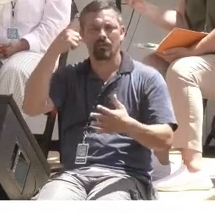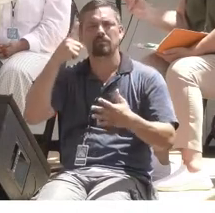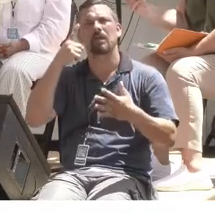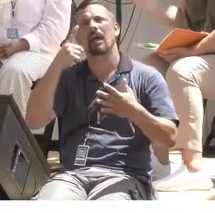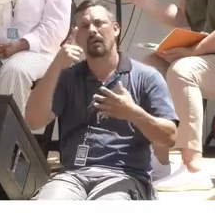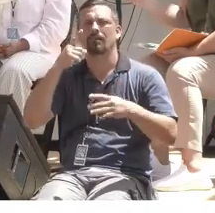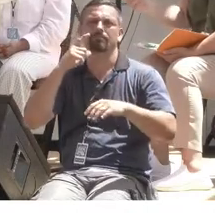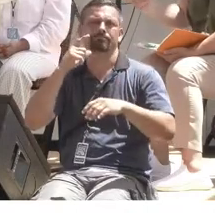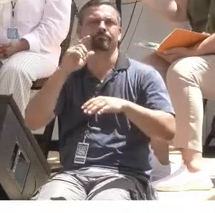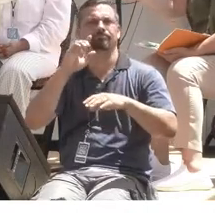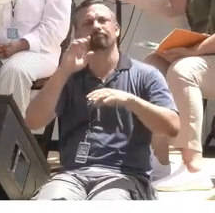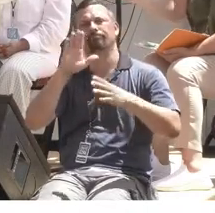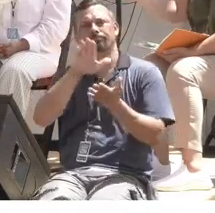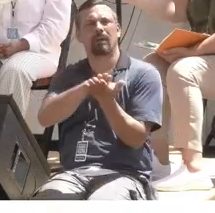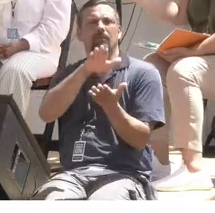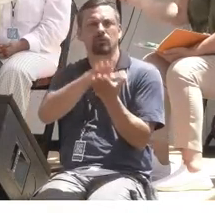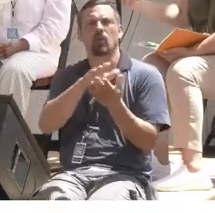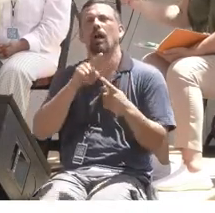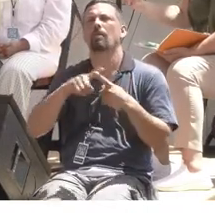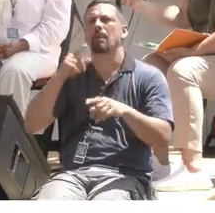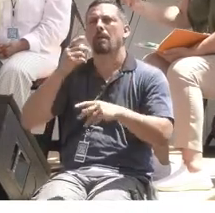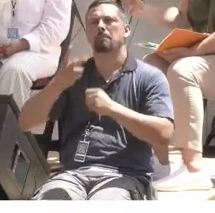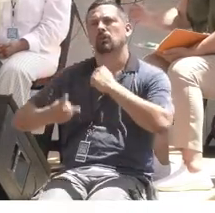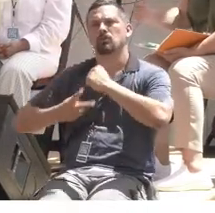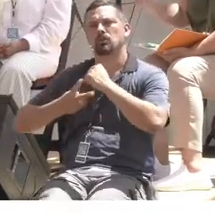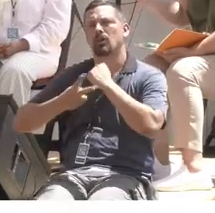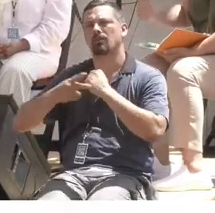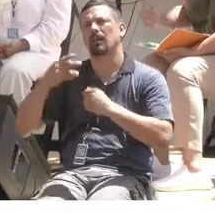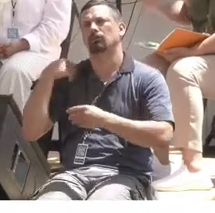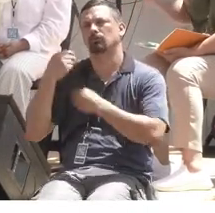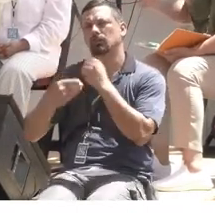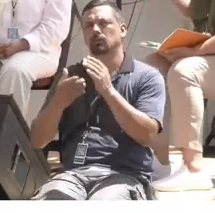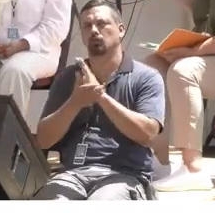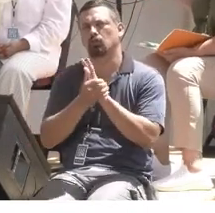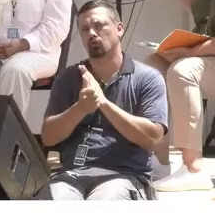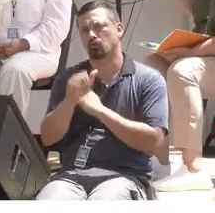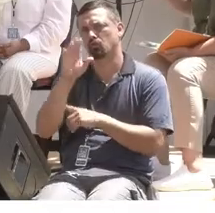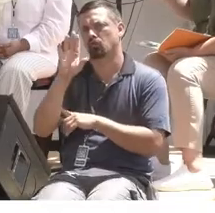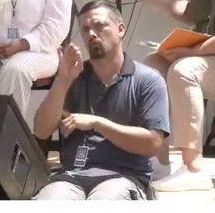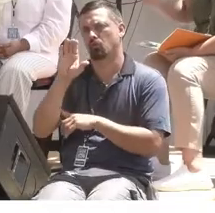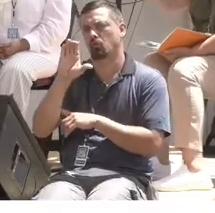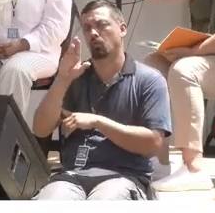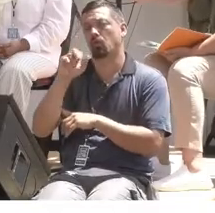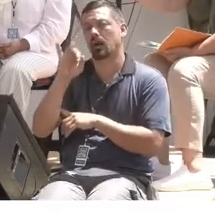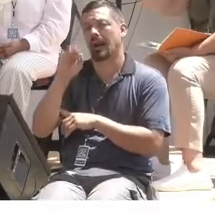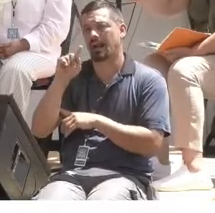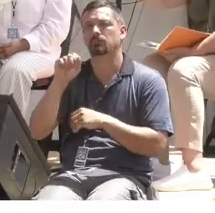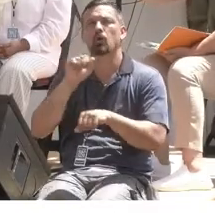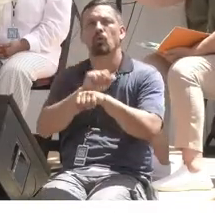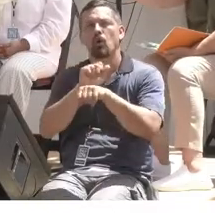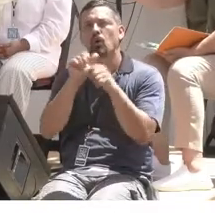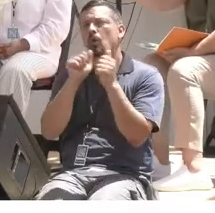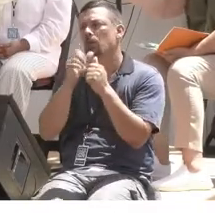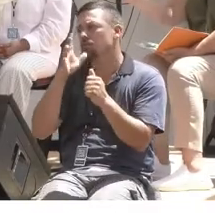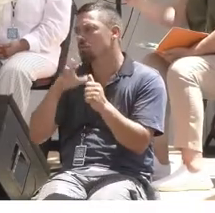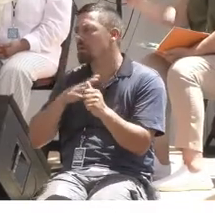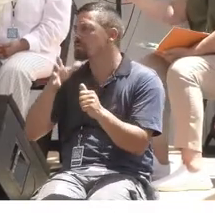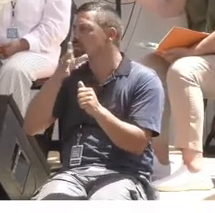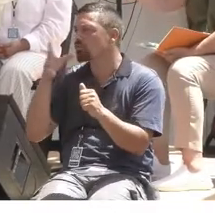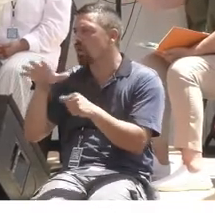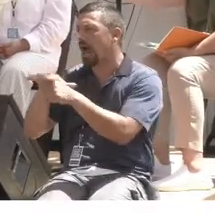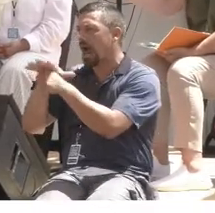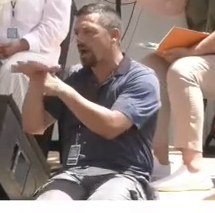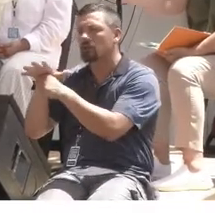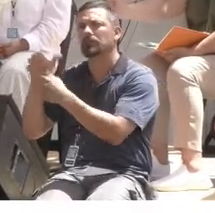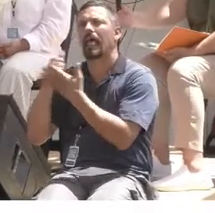UAE who are preserving traditional crafts, working with women in rural areas,